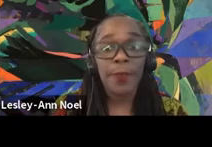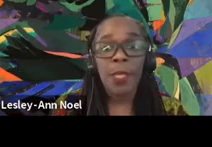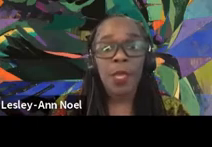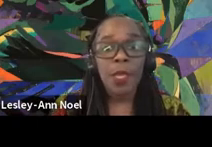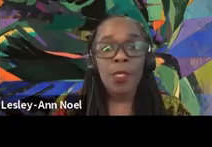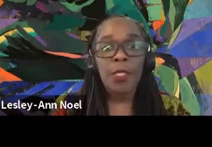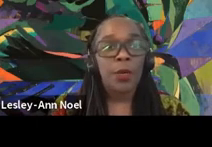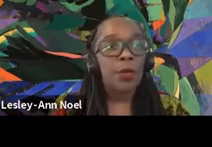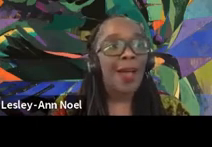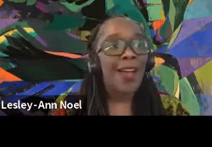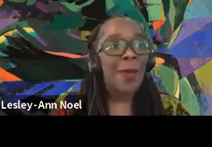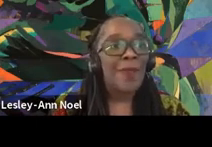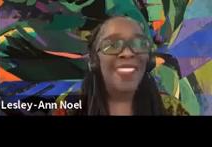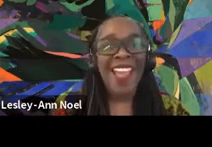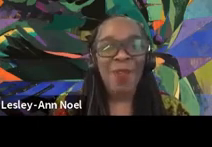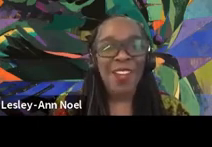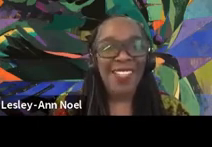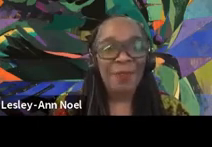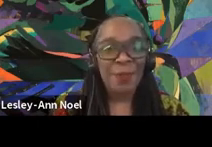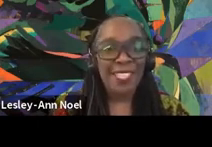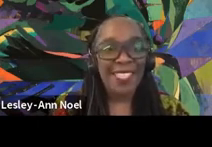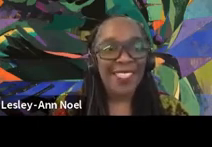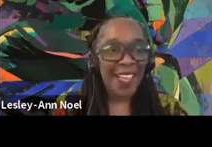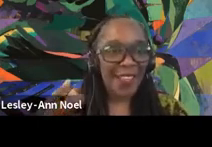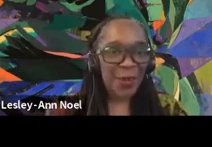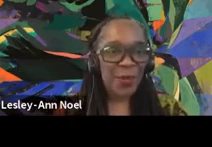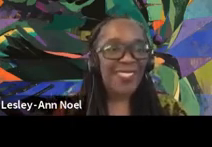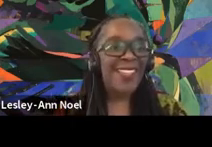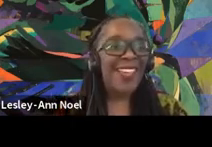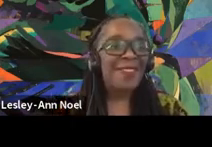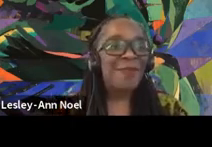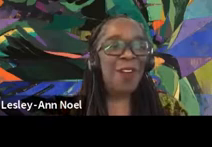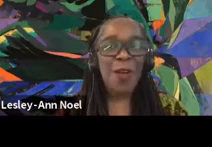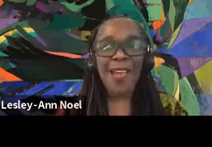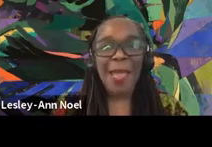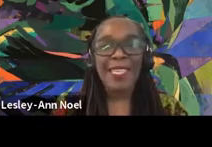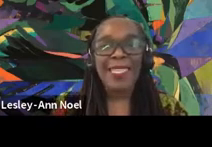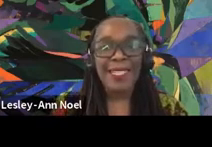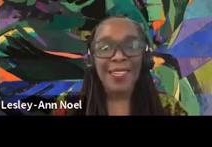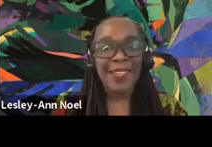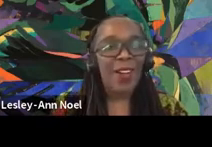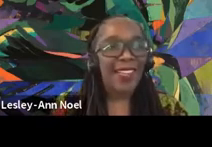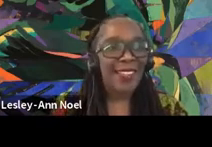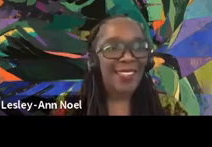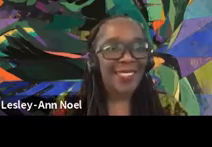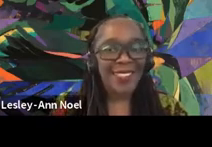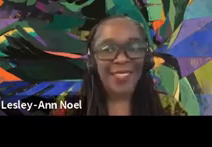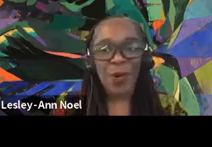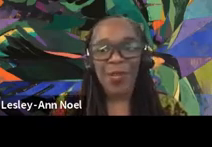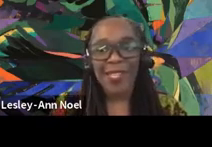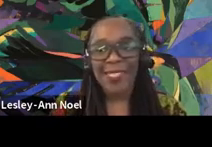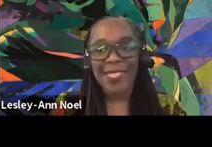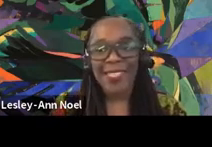things. So I wanted to move to this other quote from, I'm a lurker on a